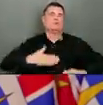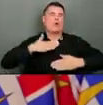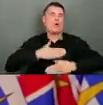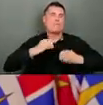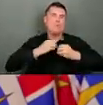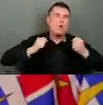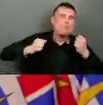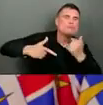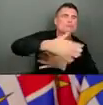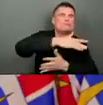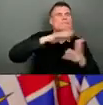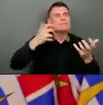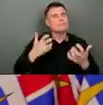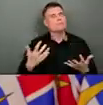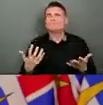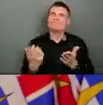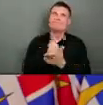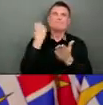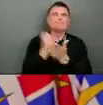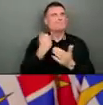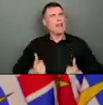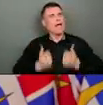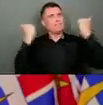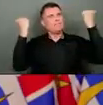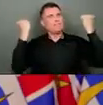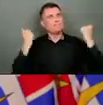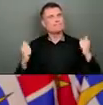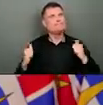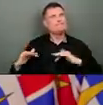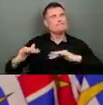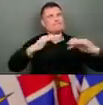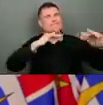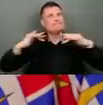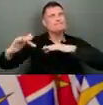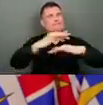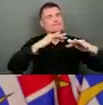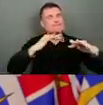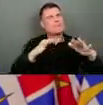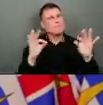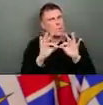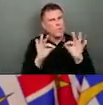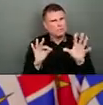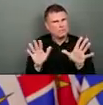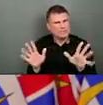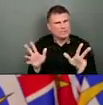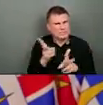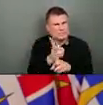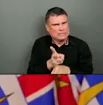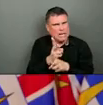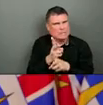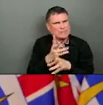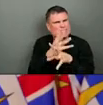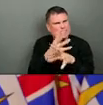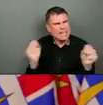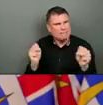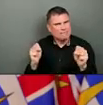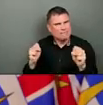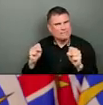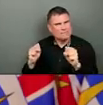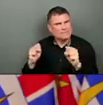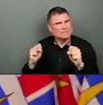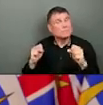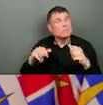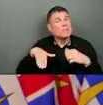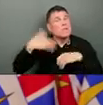important for us to have ongoing protection, because there are still unknowns about what's going to happen as we move into the fall. So we'll